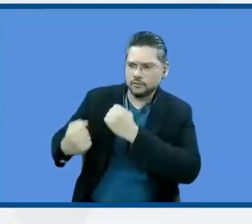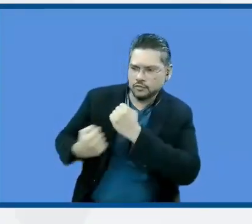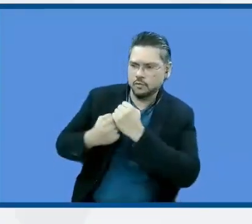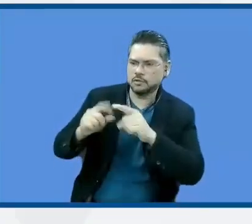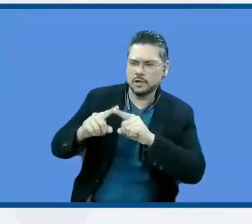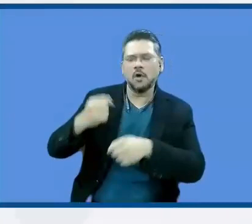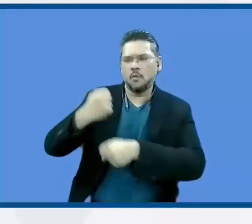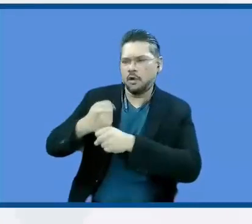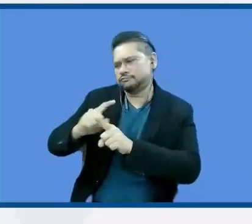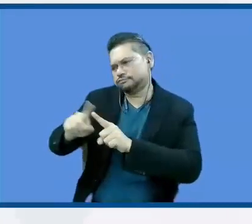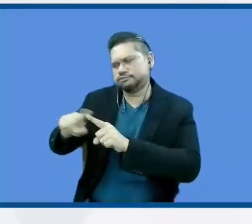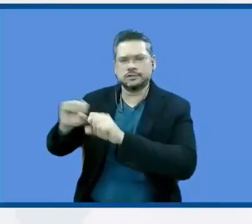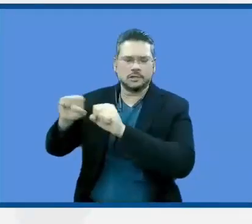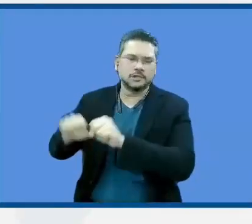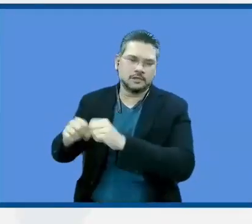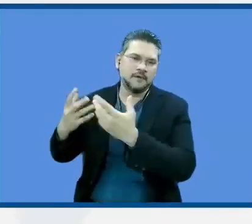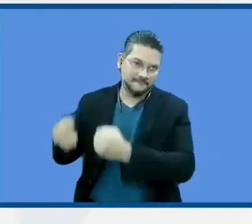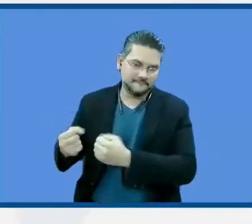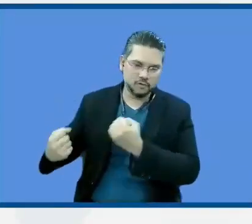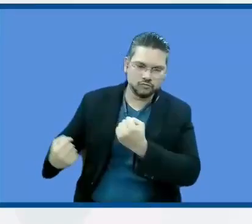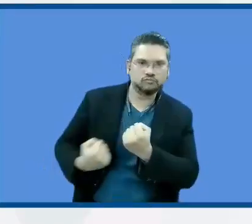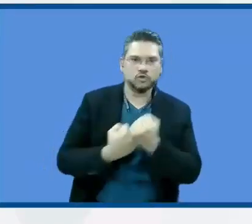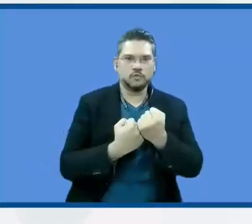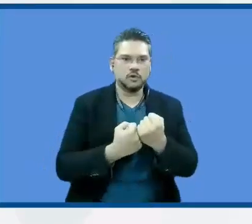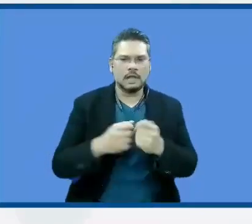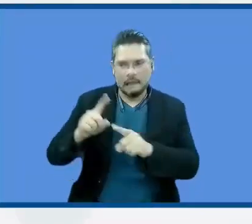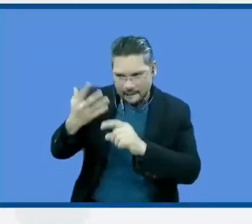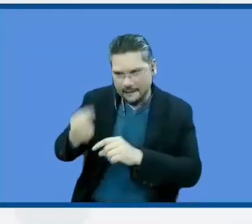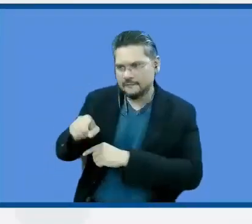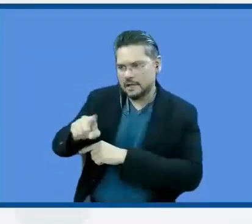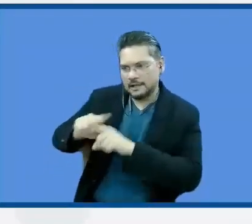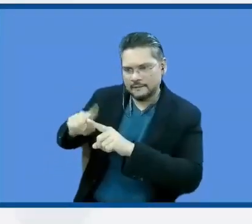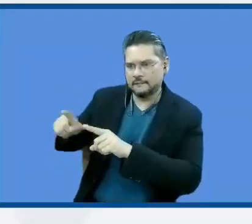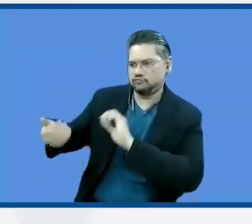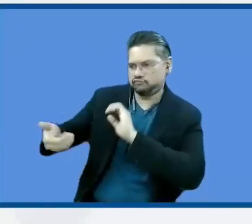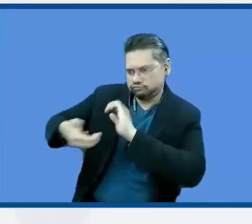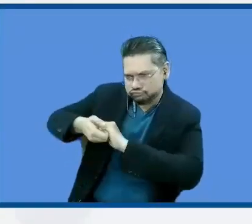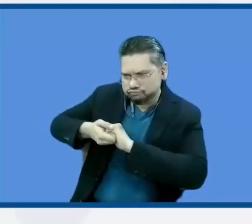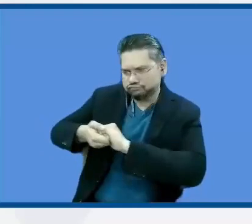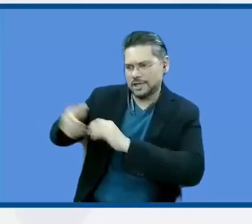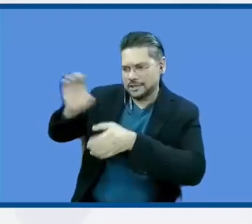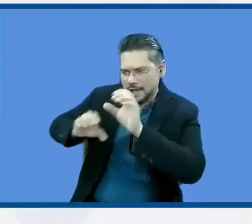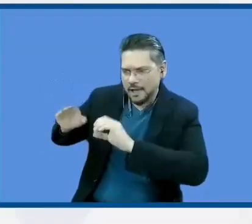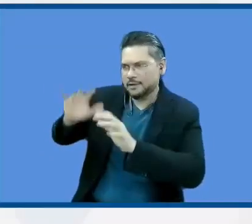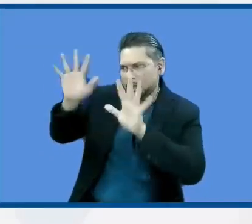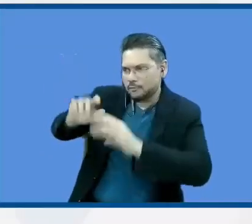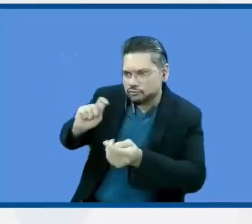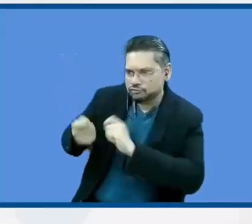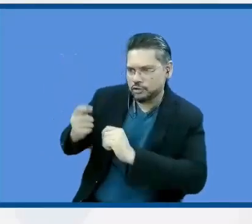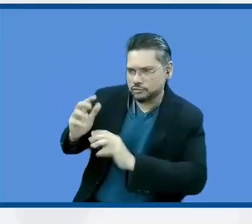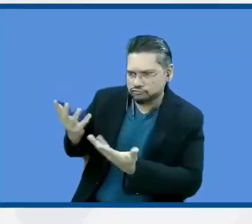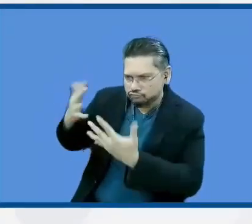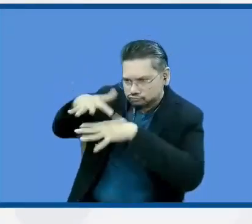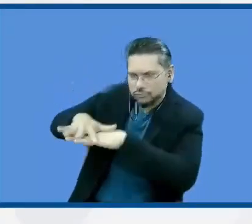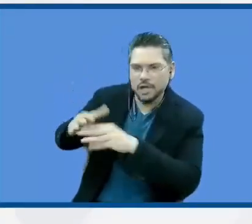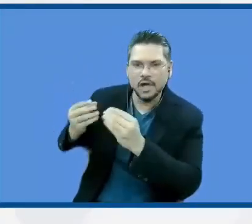system. So increasingly, we're bringing in other forms of cooperation and partnership on science and climate change adaptation. Politically, this year is an important